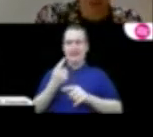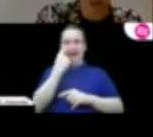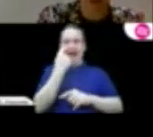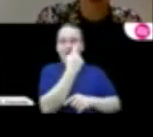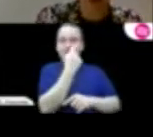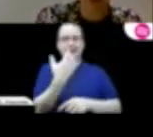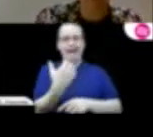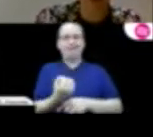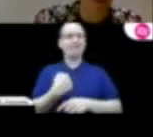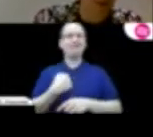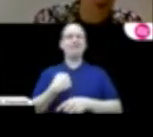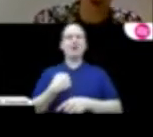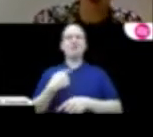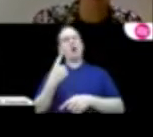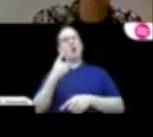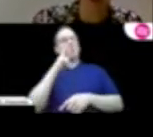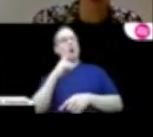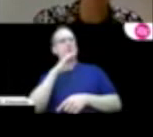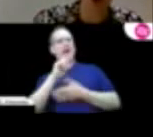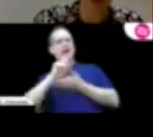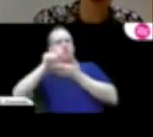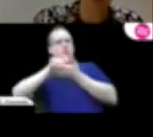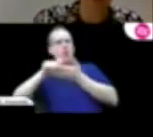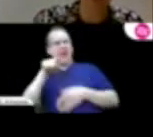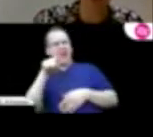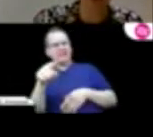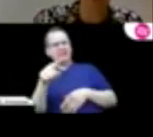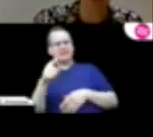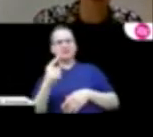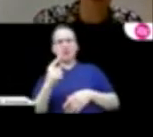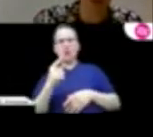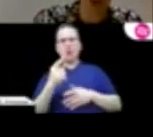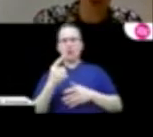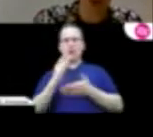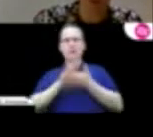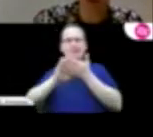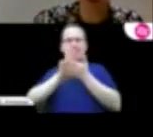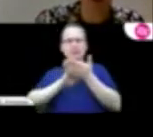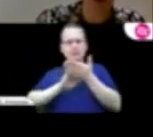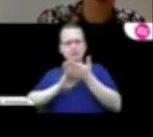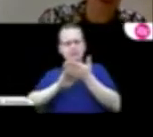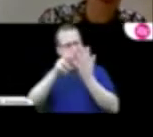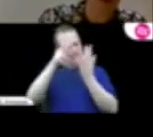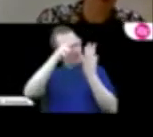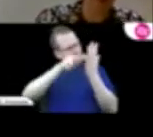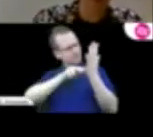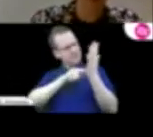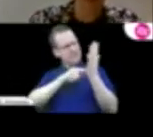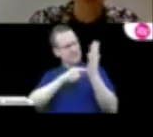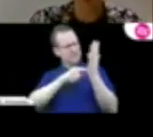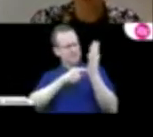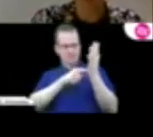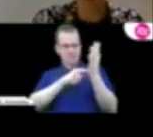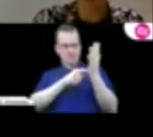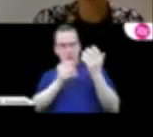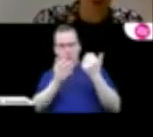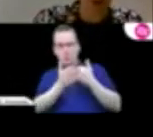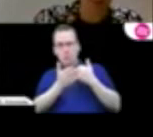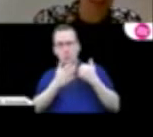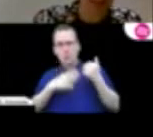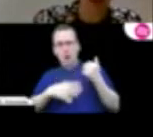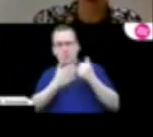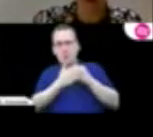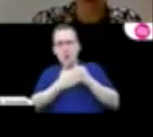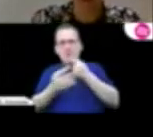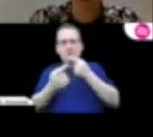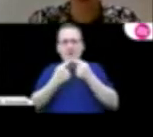from that written by white men. So there's a lot of unanswered questions about how William felt about being the